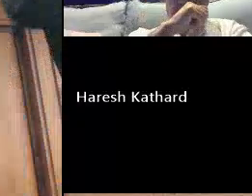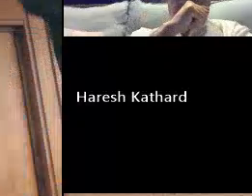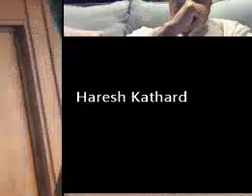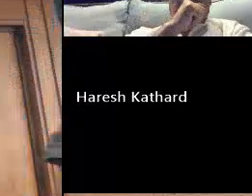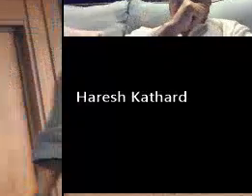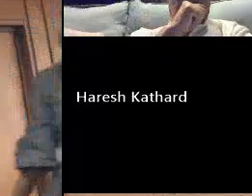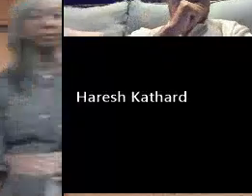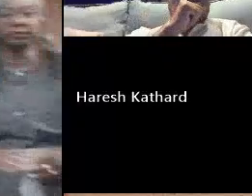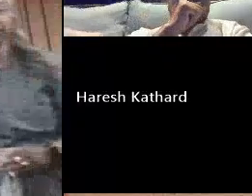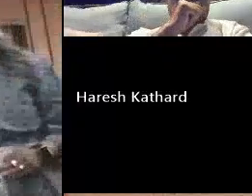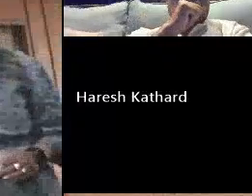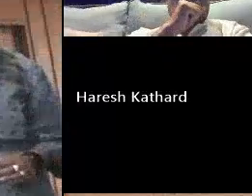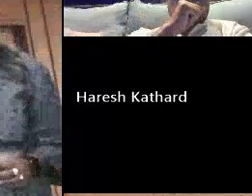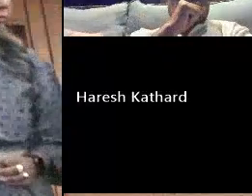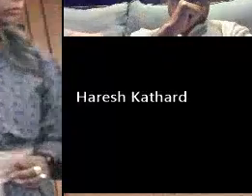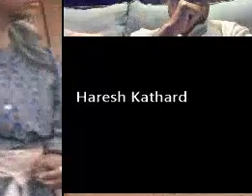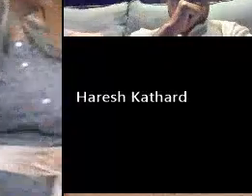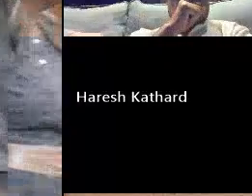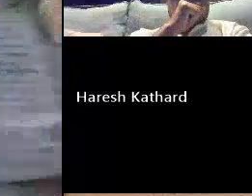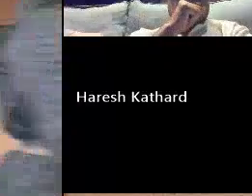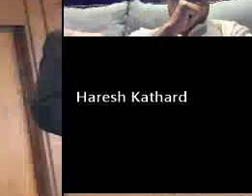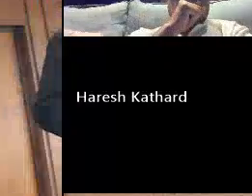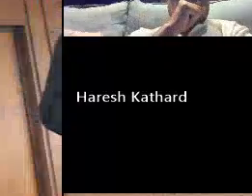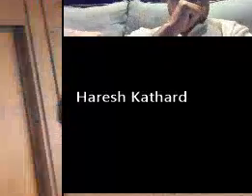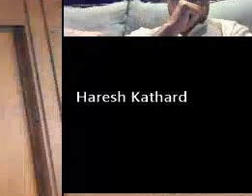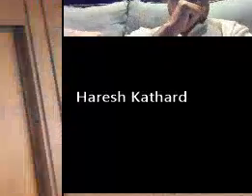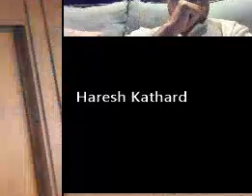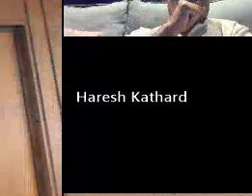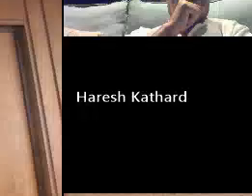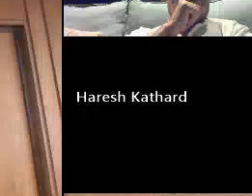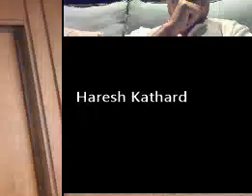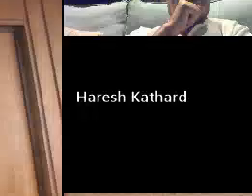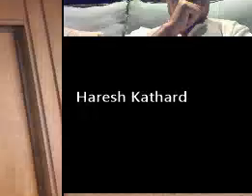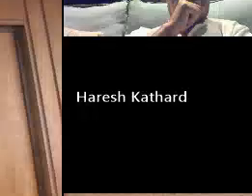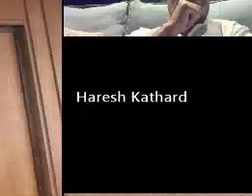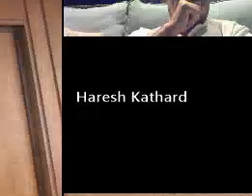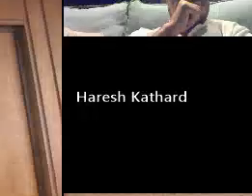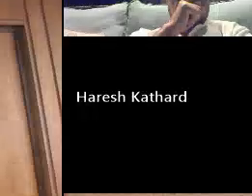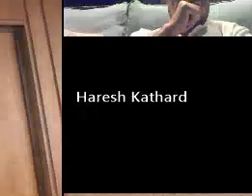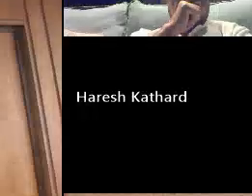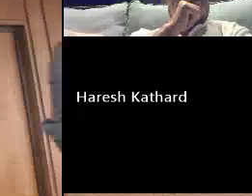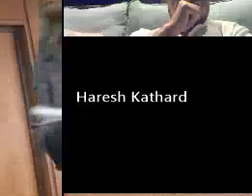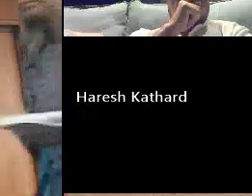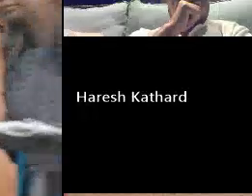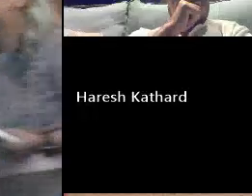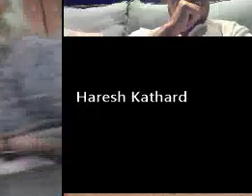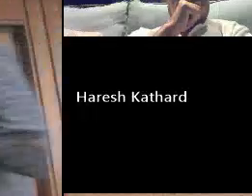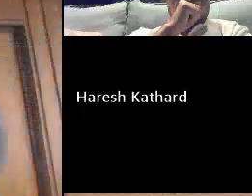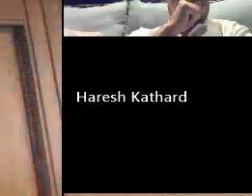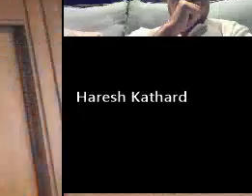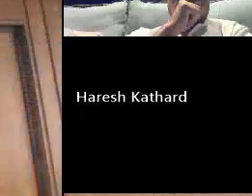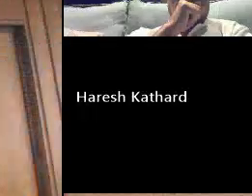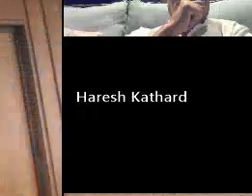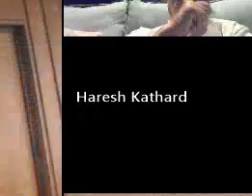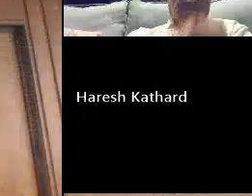And my glasses are on the last leg here. Yeah, I just thought that it's so